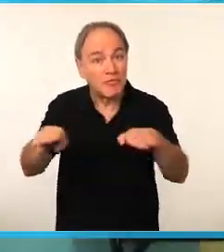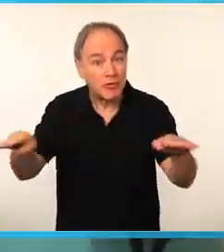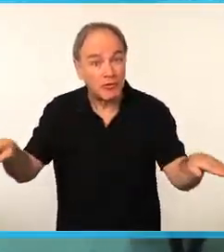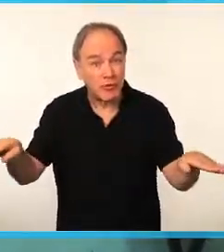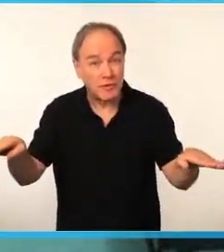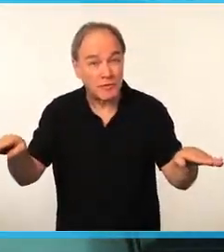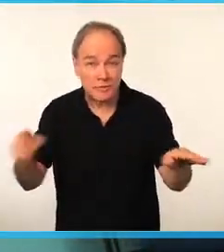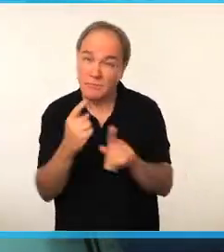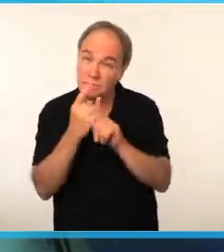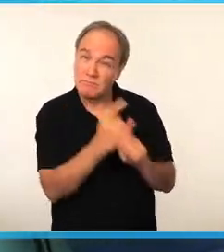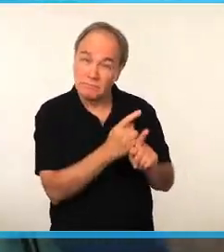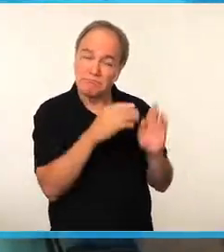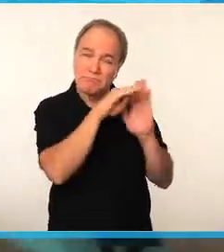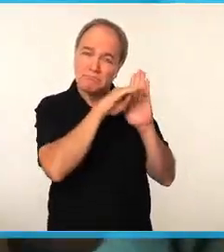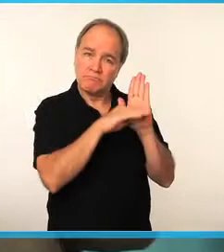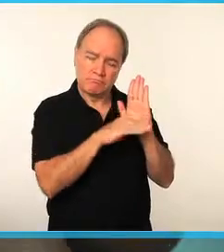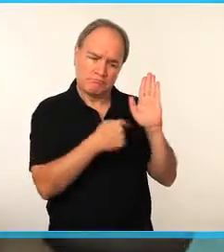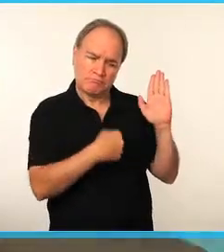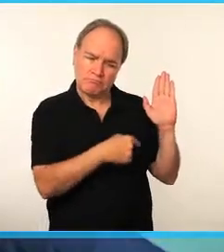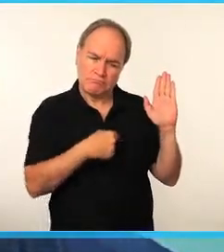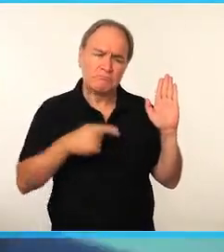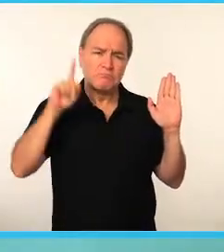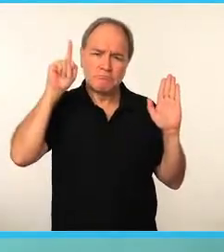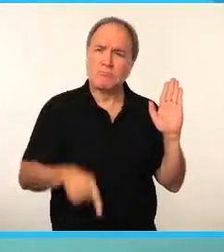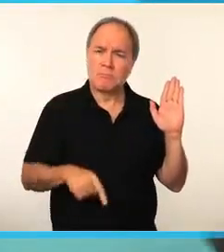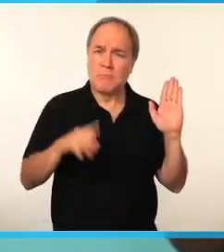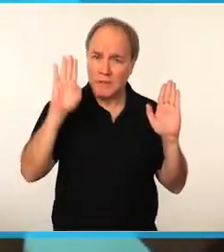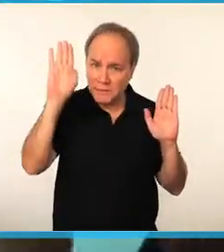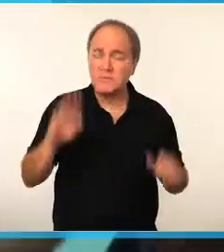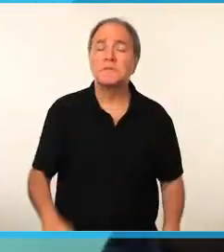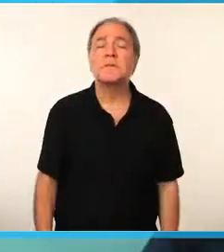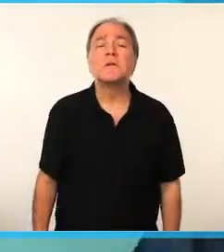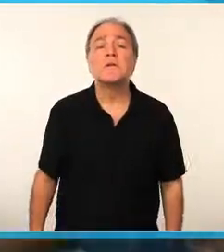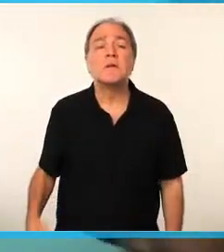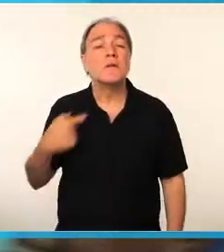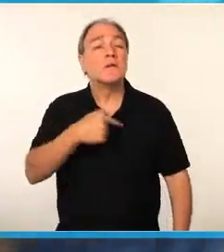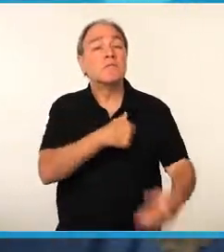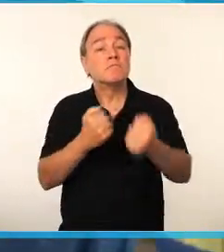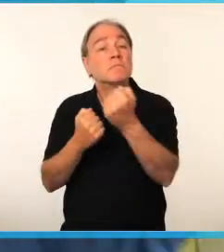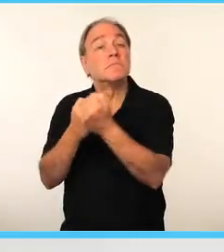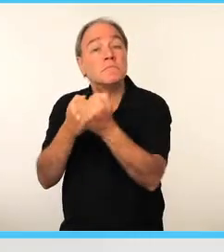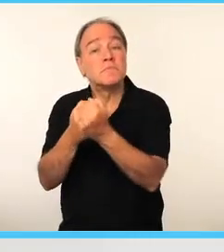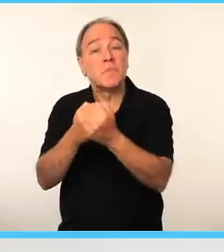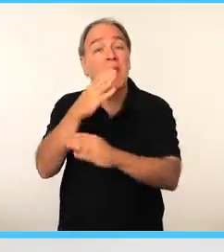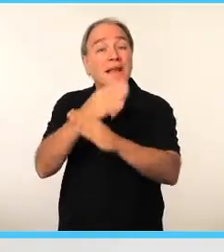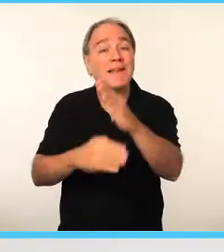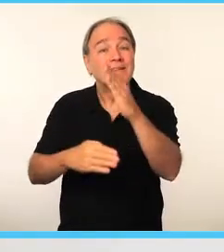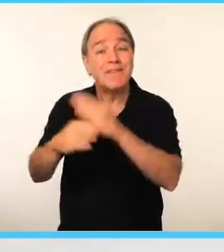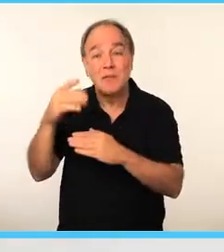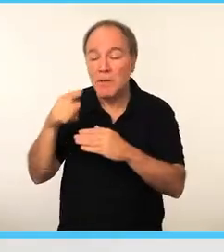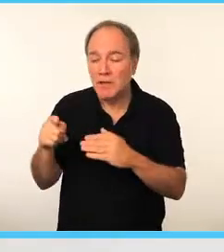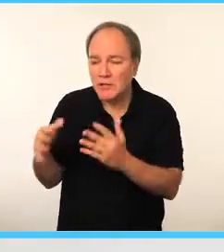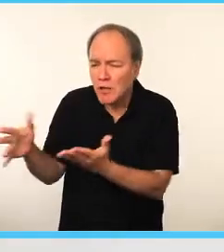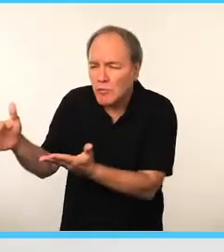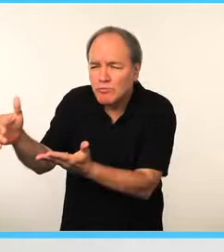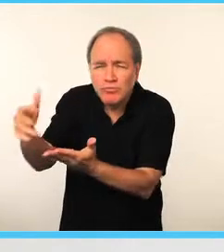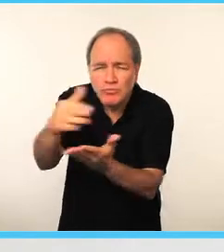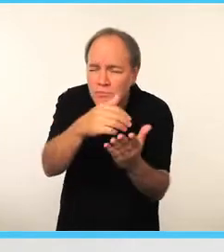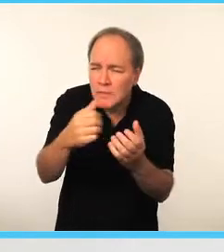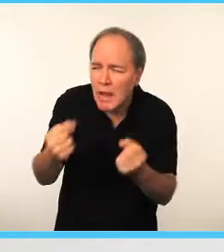have disabilities. And we have supported the development of disability